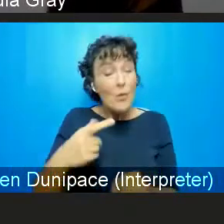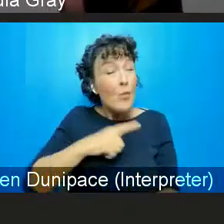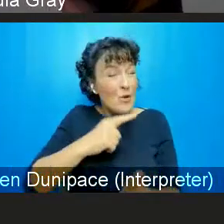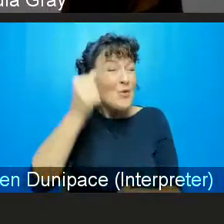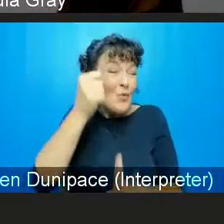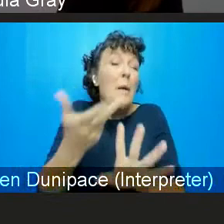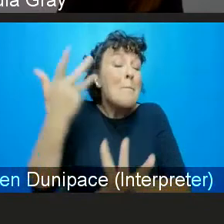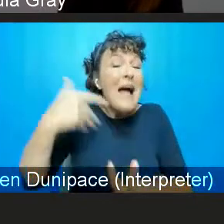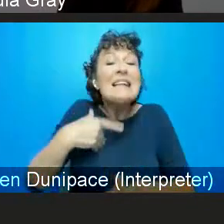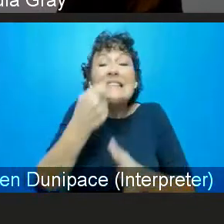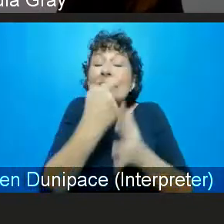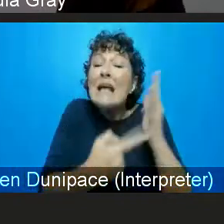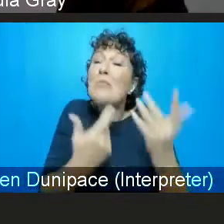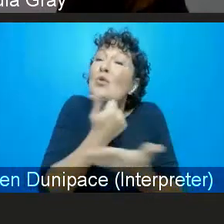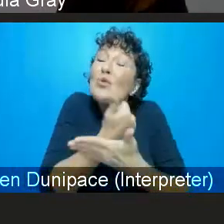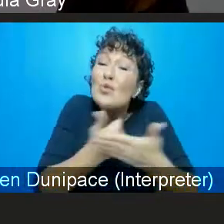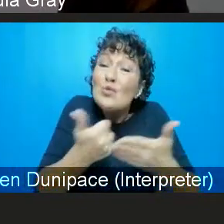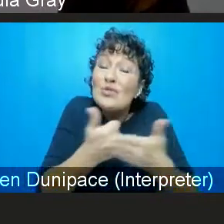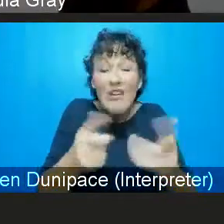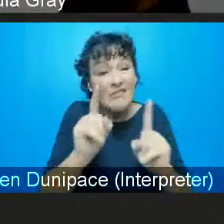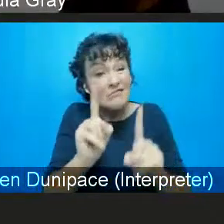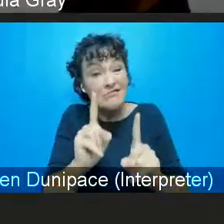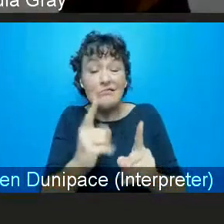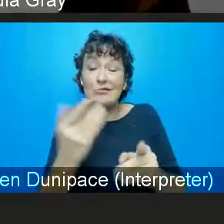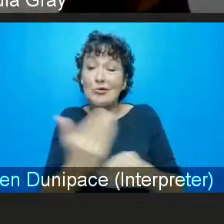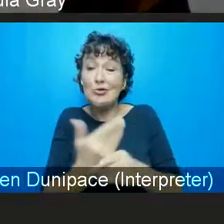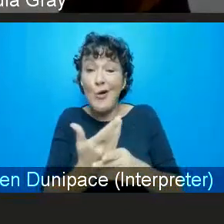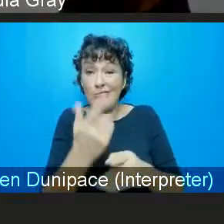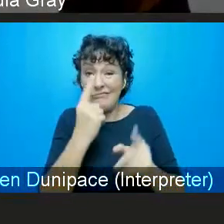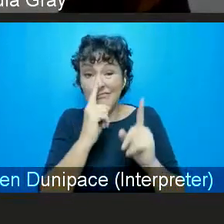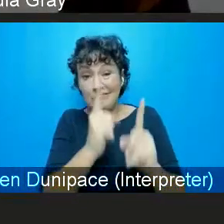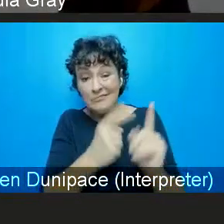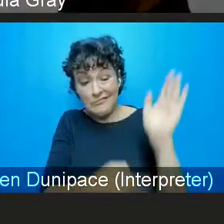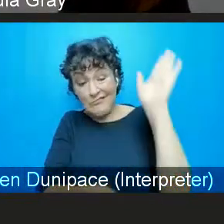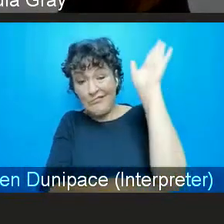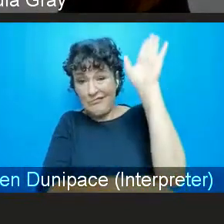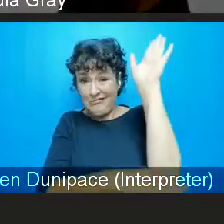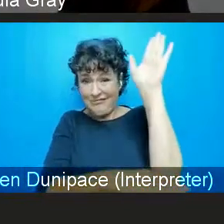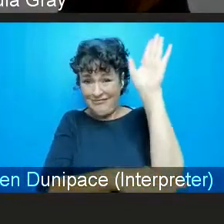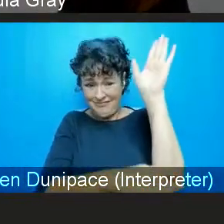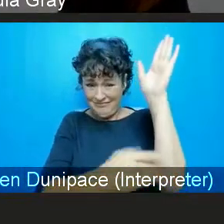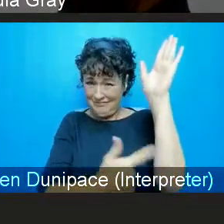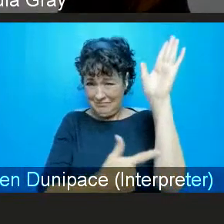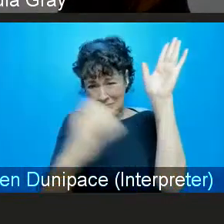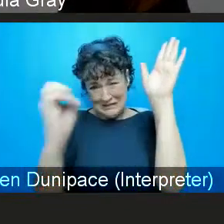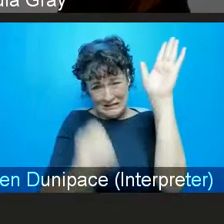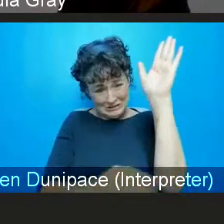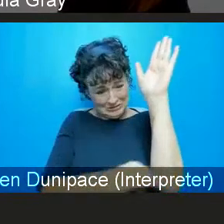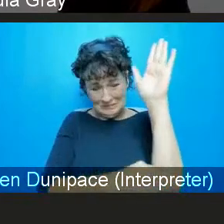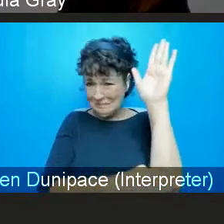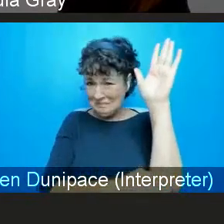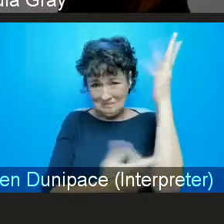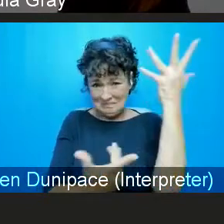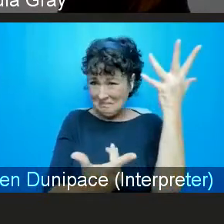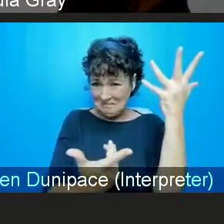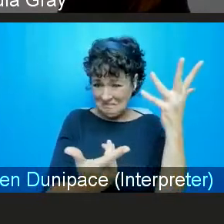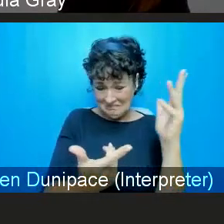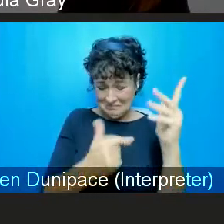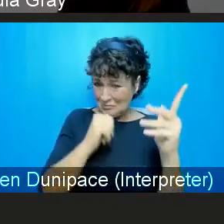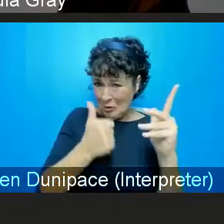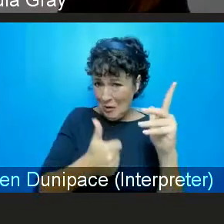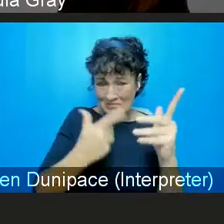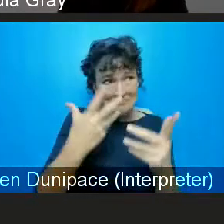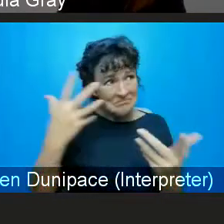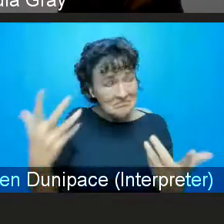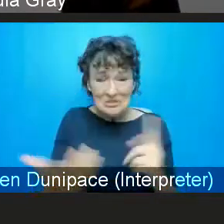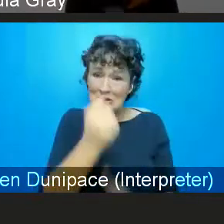lot of disabled people have been disproportionately represented at lower entry level jobs and often underemployed. So for